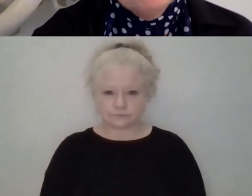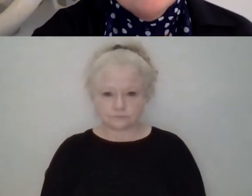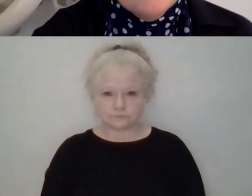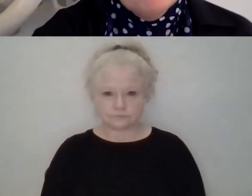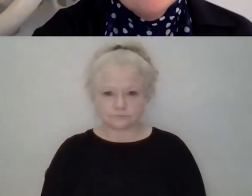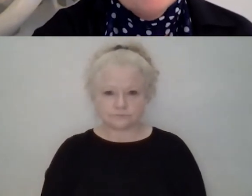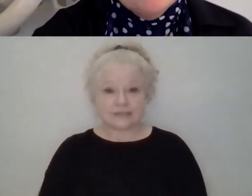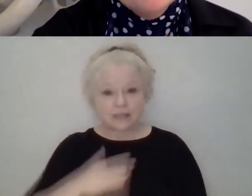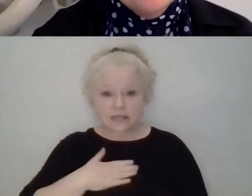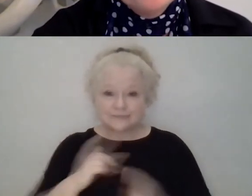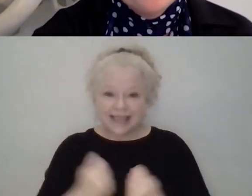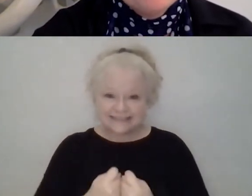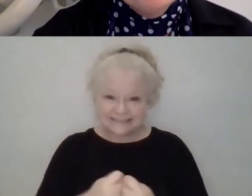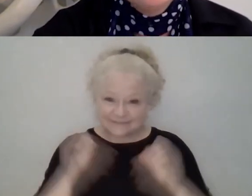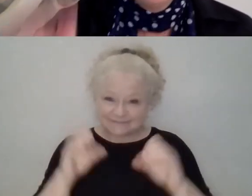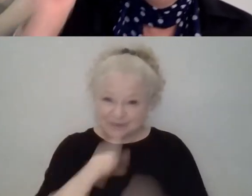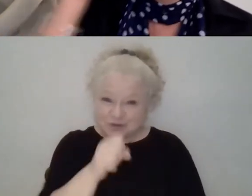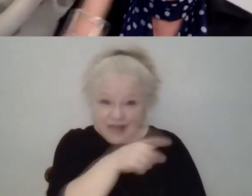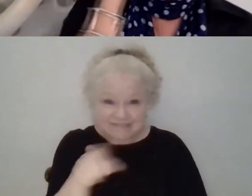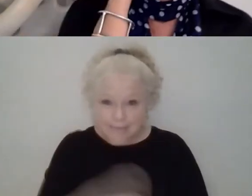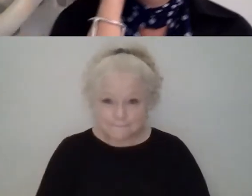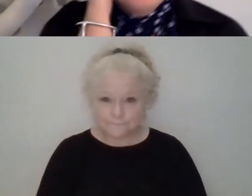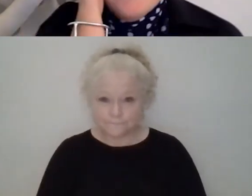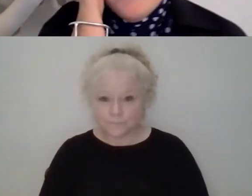So that's my team. Aren't they amazing? Don't you love them?